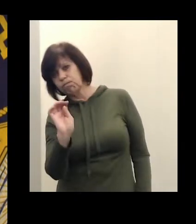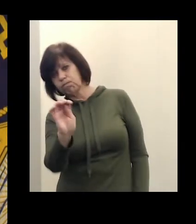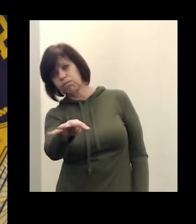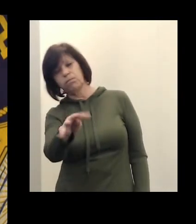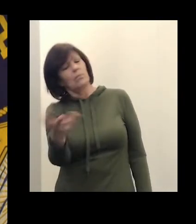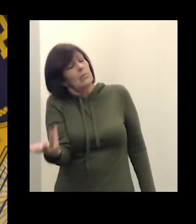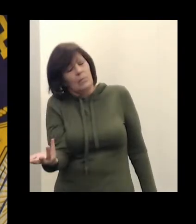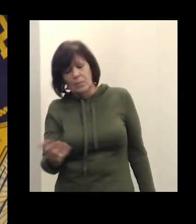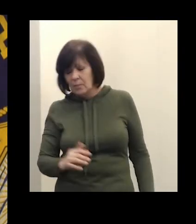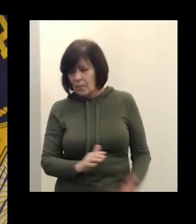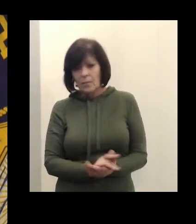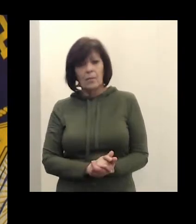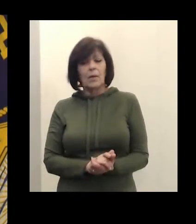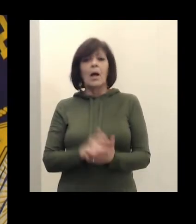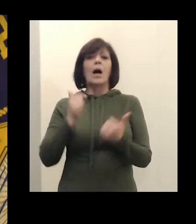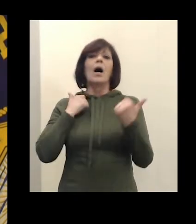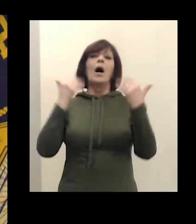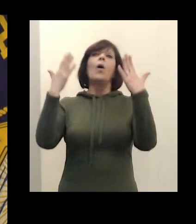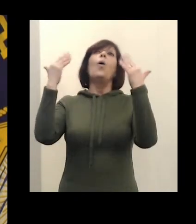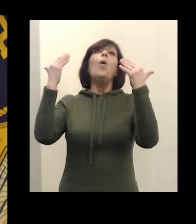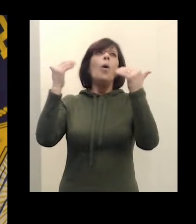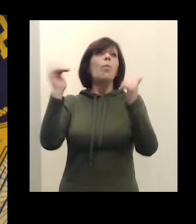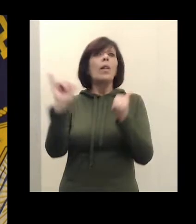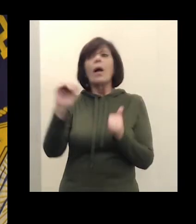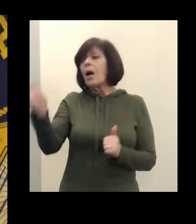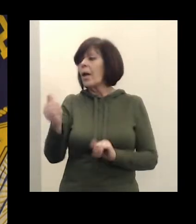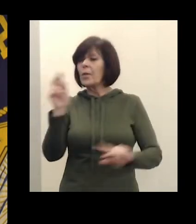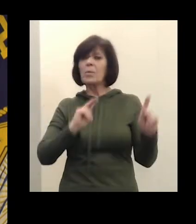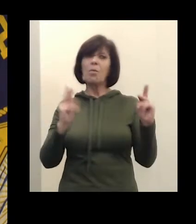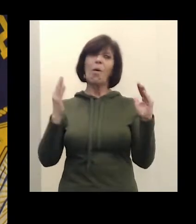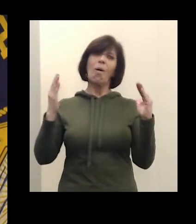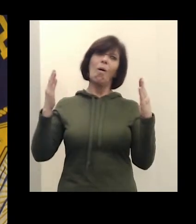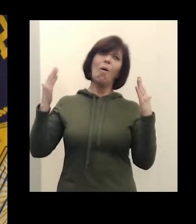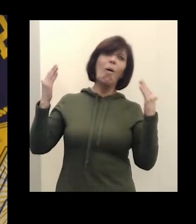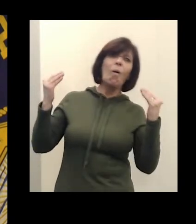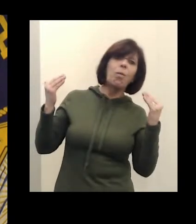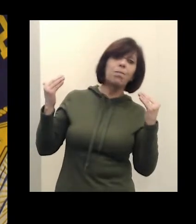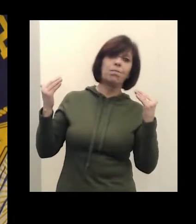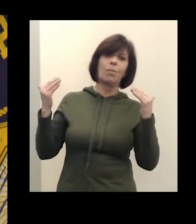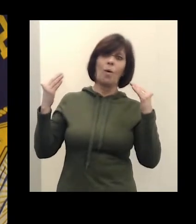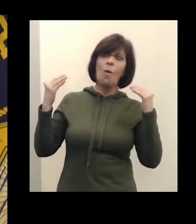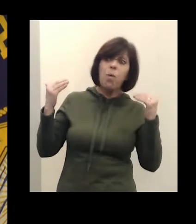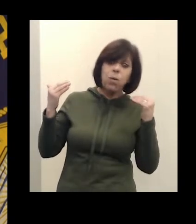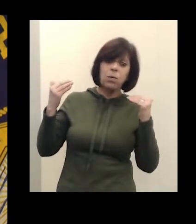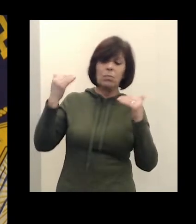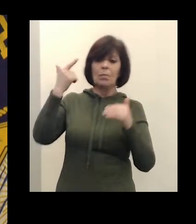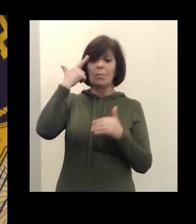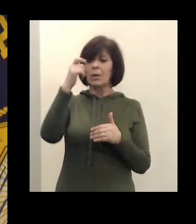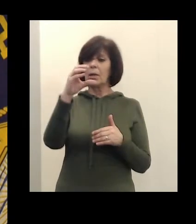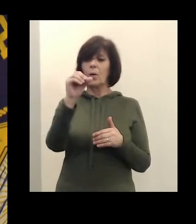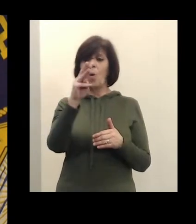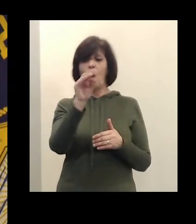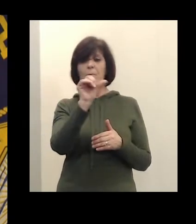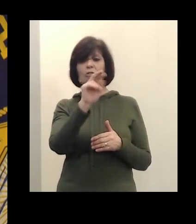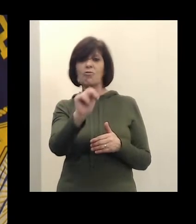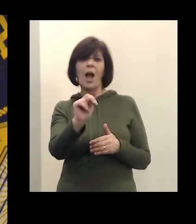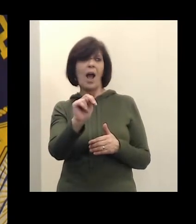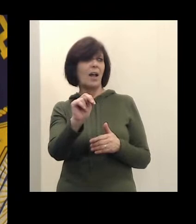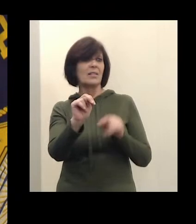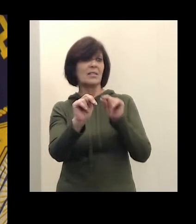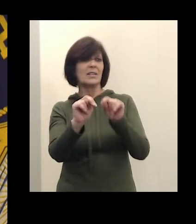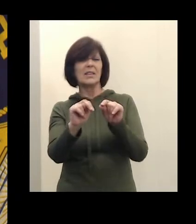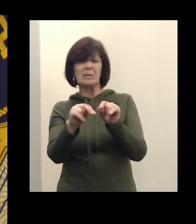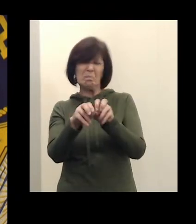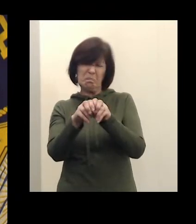not. I'm hopeful, like a lot of other people, that maybe because of Omicron and the way the